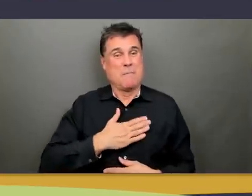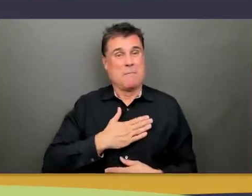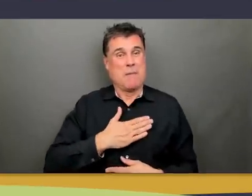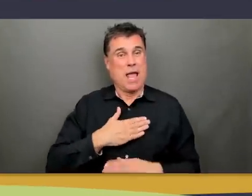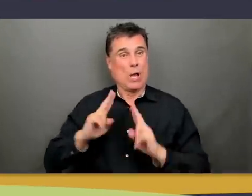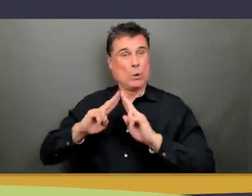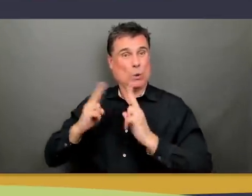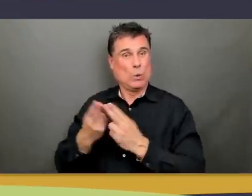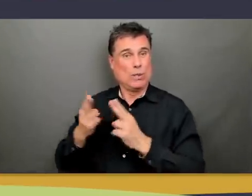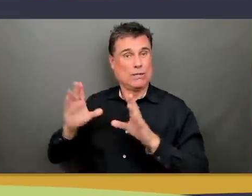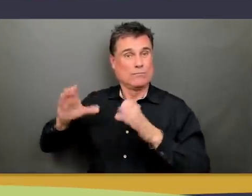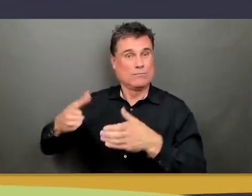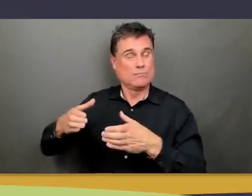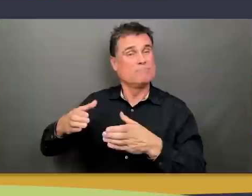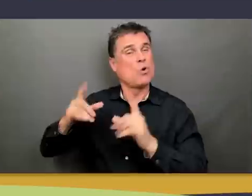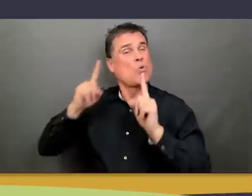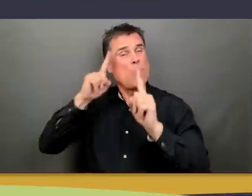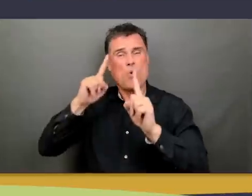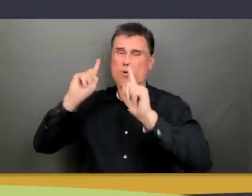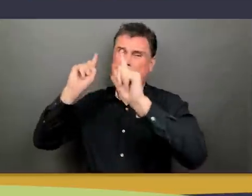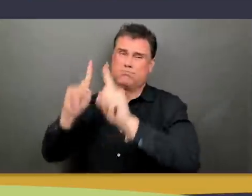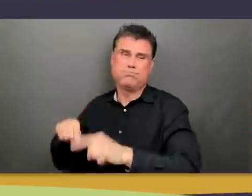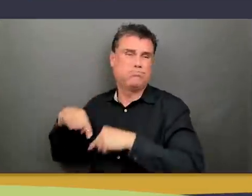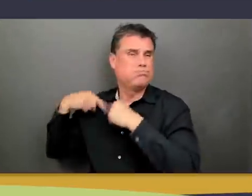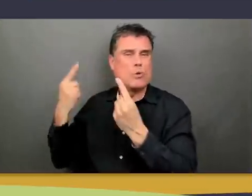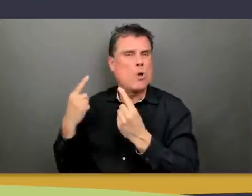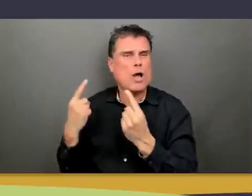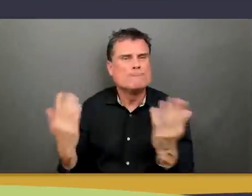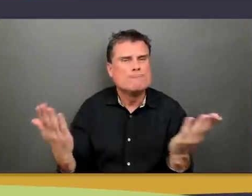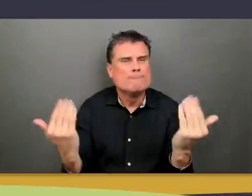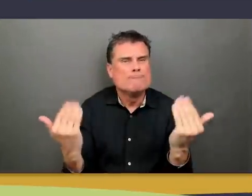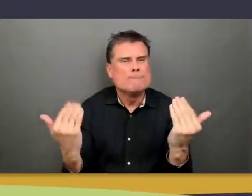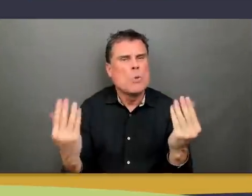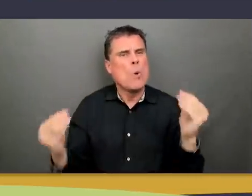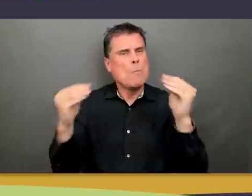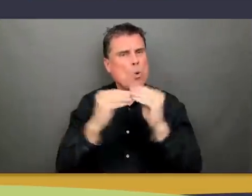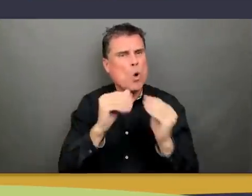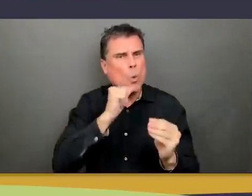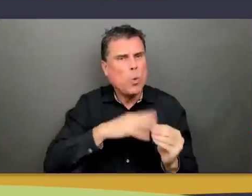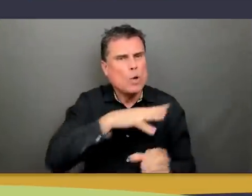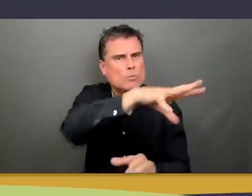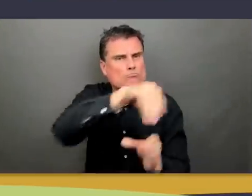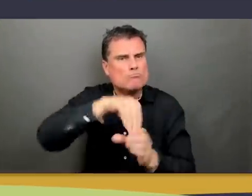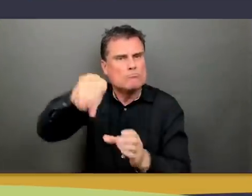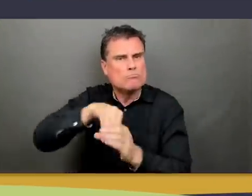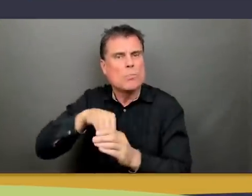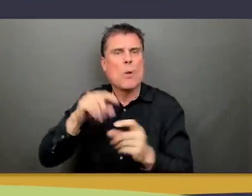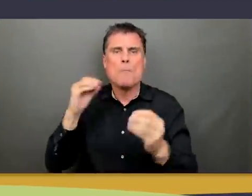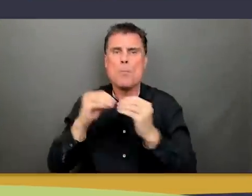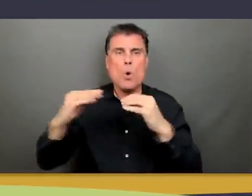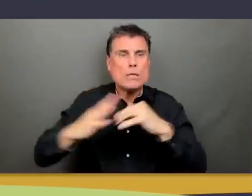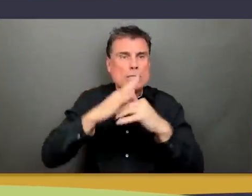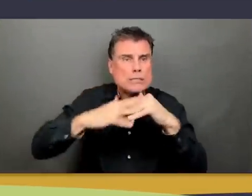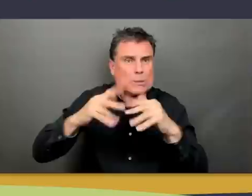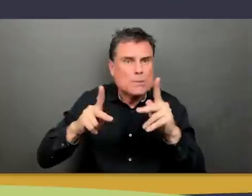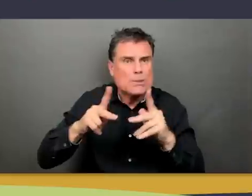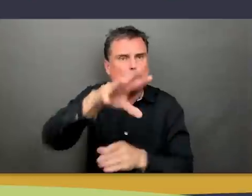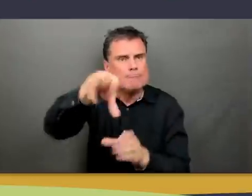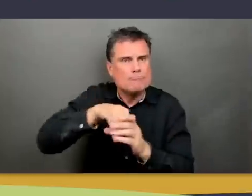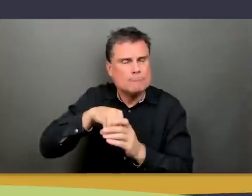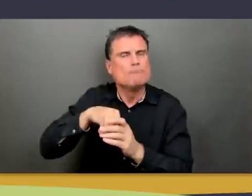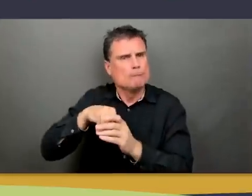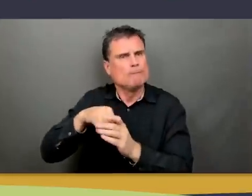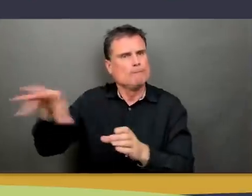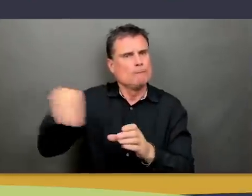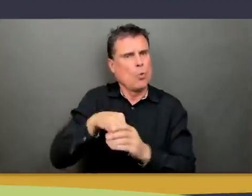people that go out of their way every day to make this province better, make this world